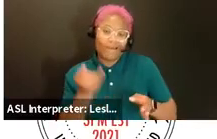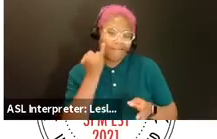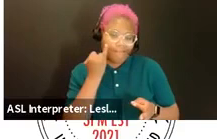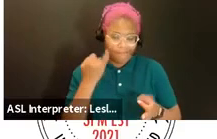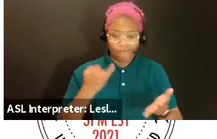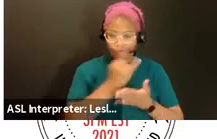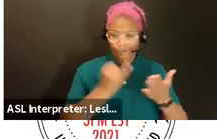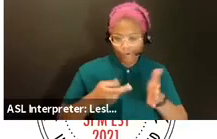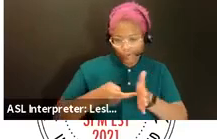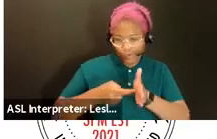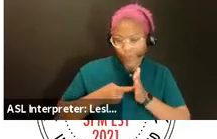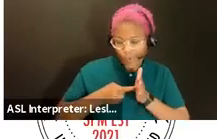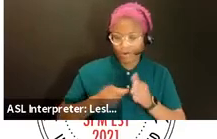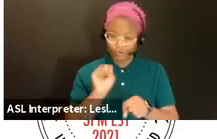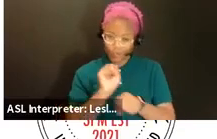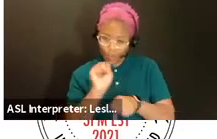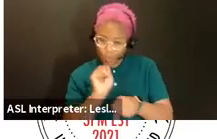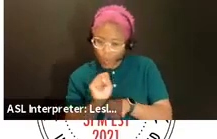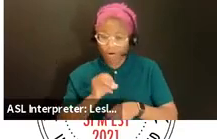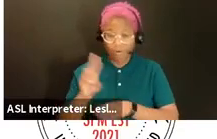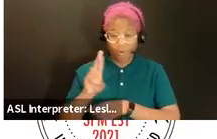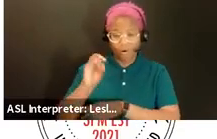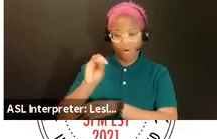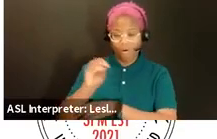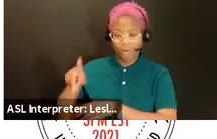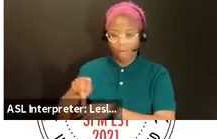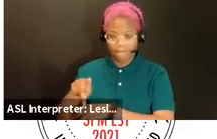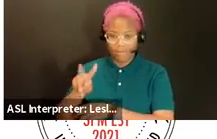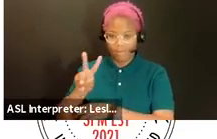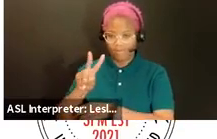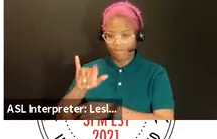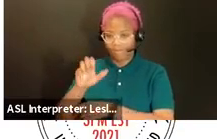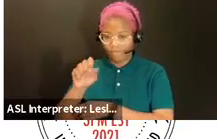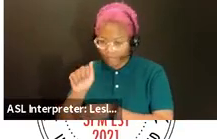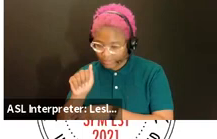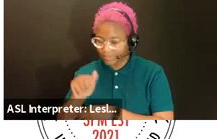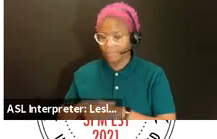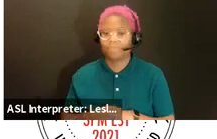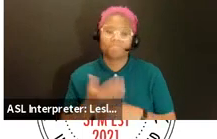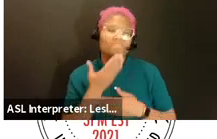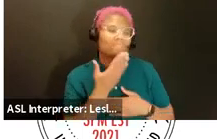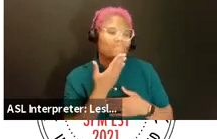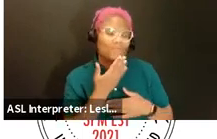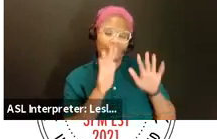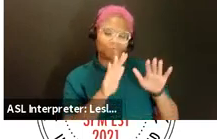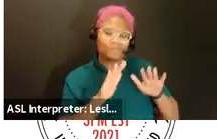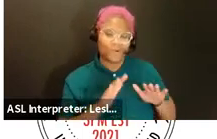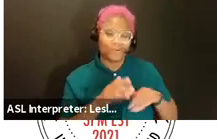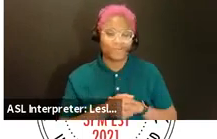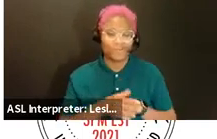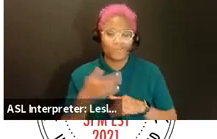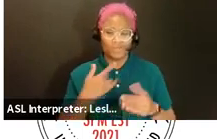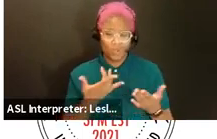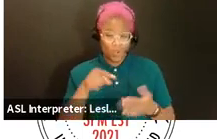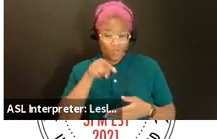need an employment OOP-based visa. Great. And I think to take these questions a little out of order,